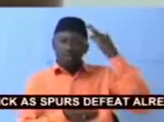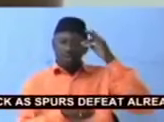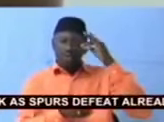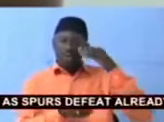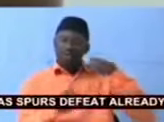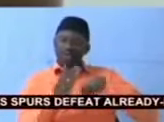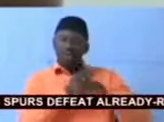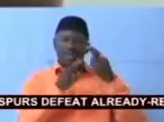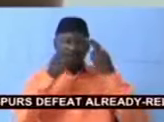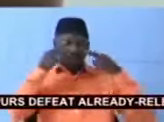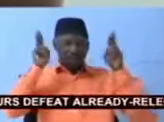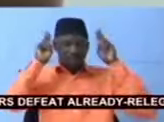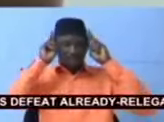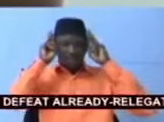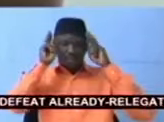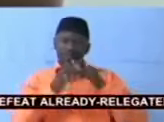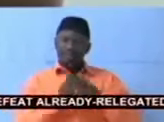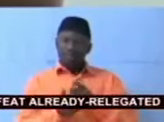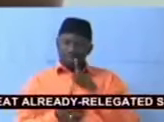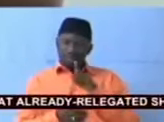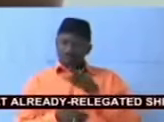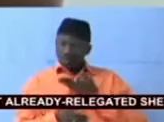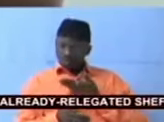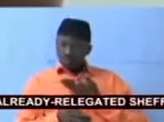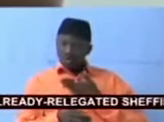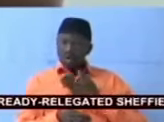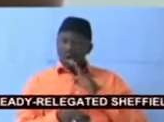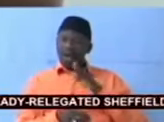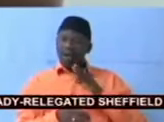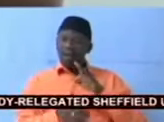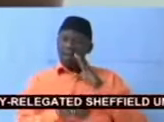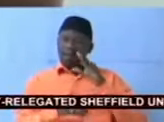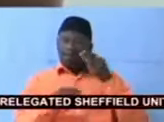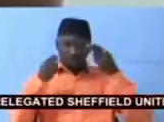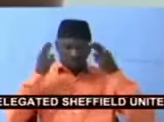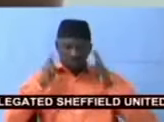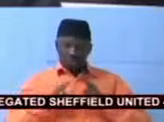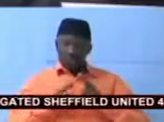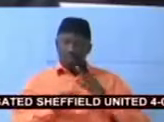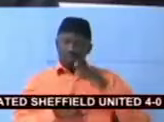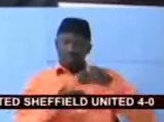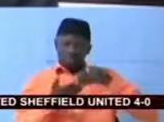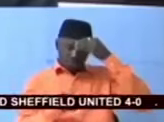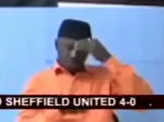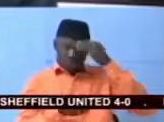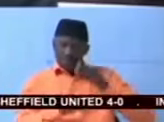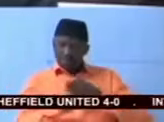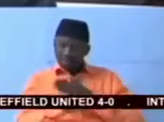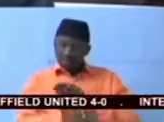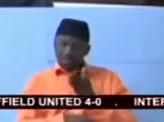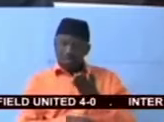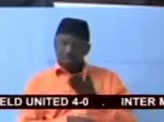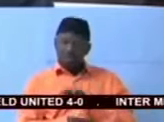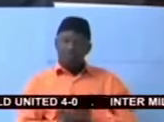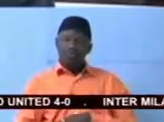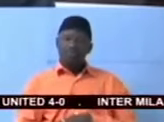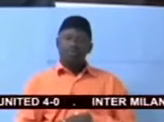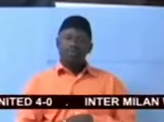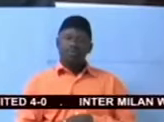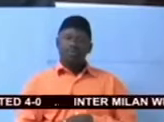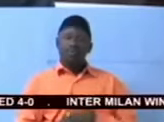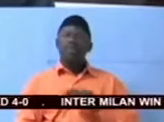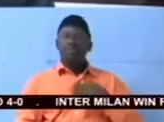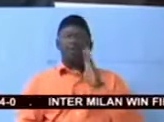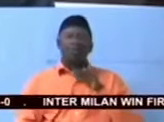jang bi ñoo jangé mbiri loi bala nga continue dem Florida State University? I did that program just immediately after I